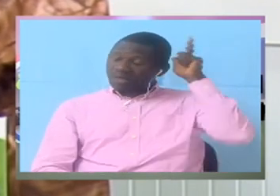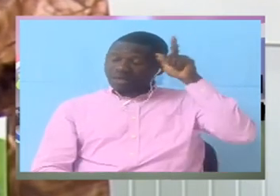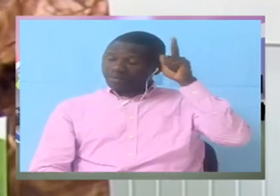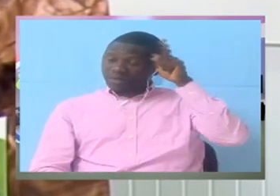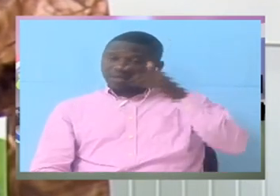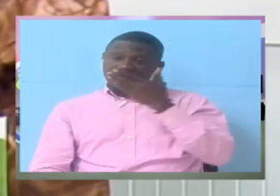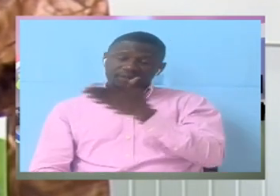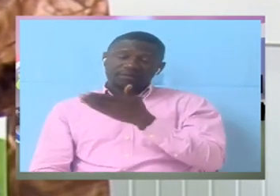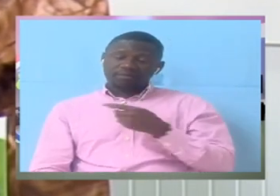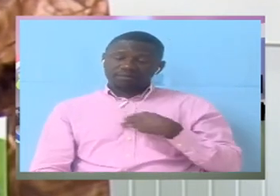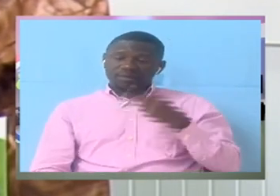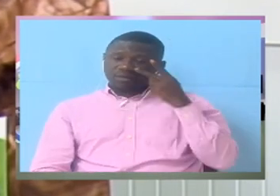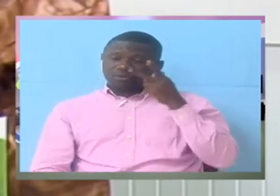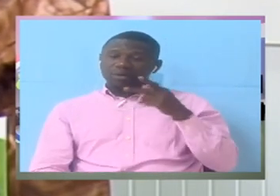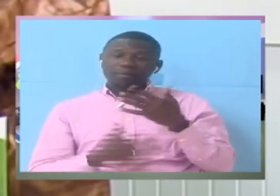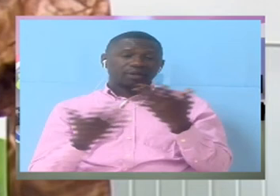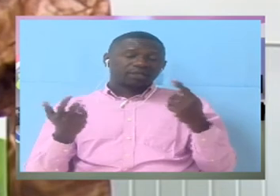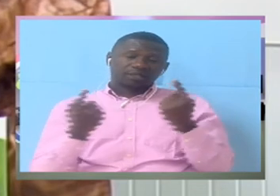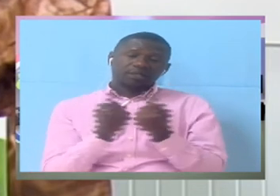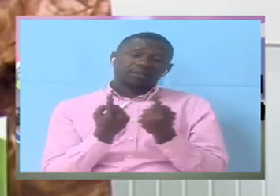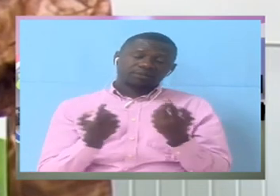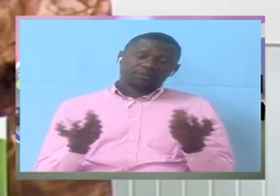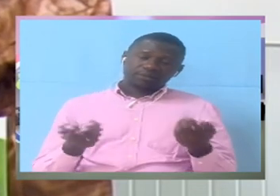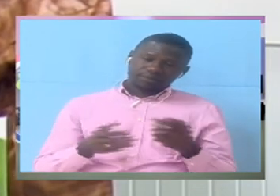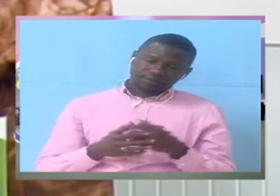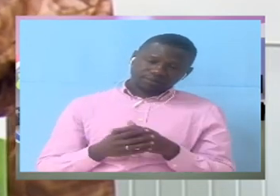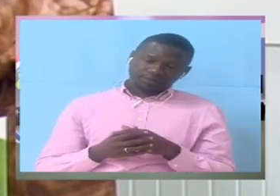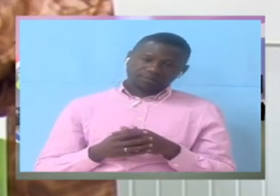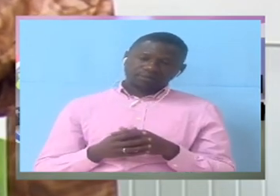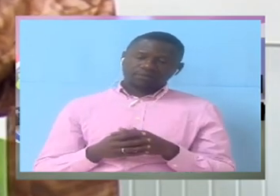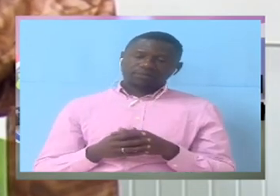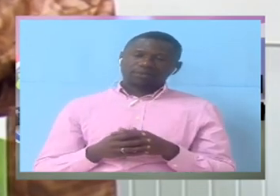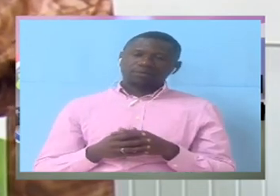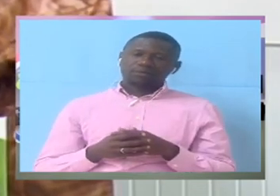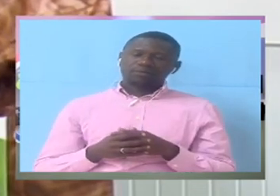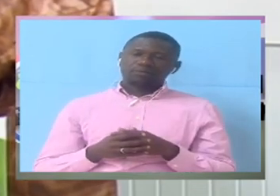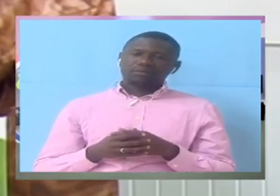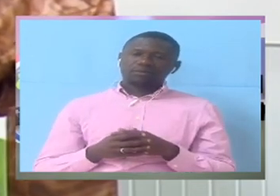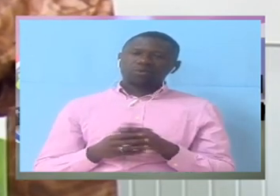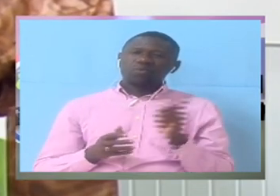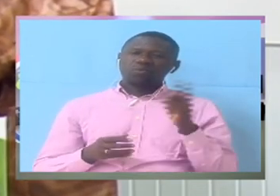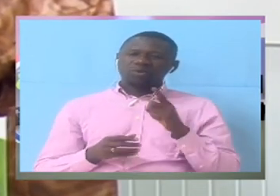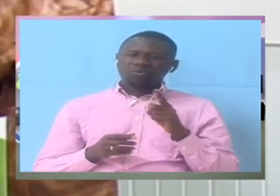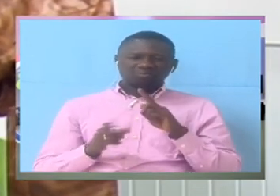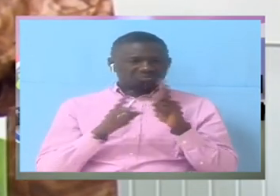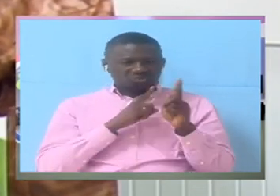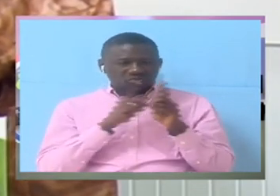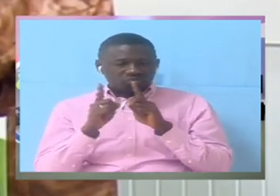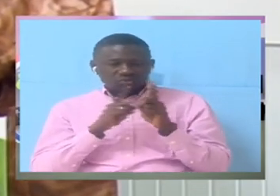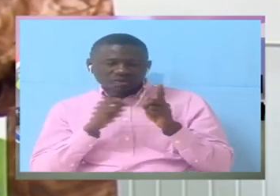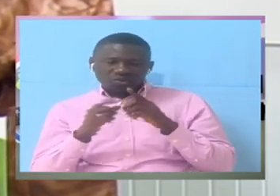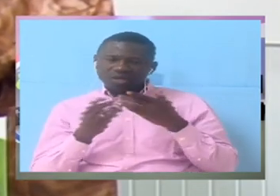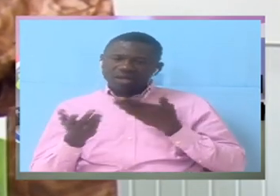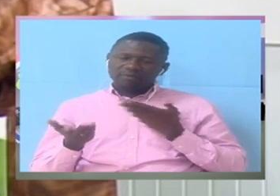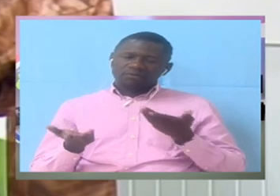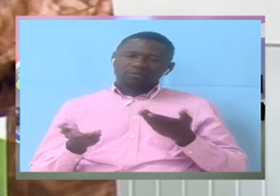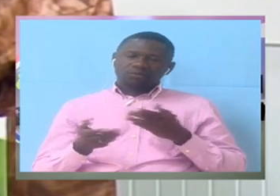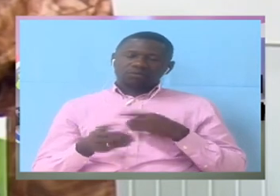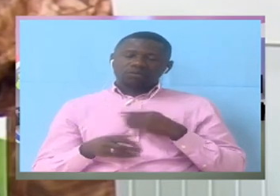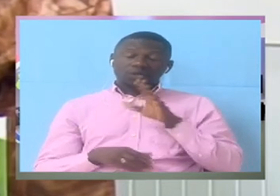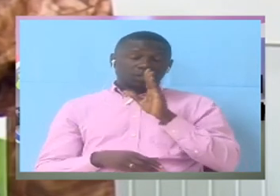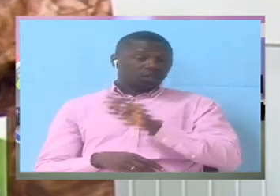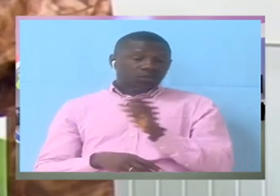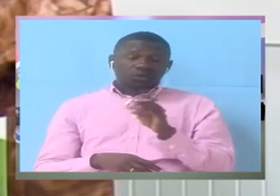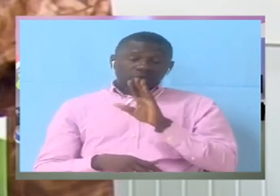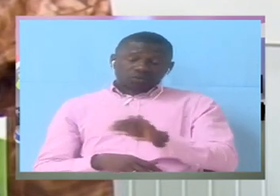I saw that many times. What kind of dealing were they involved in? But what they were doing, what they